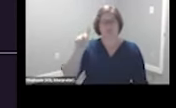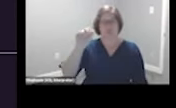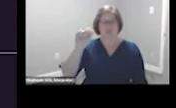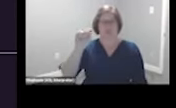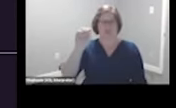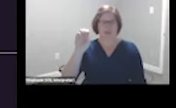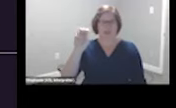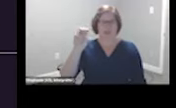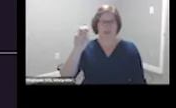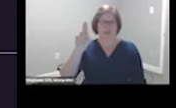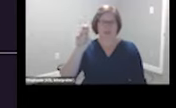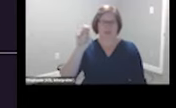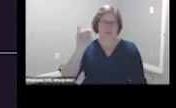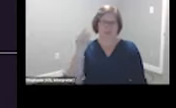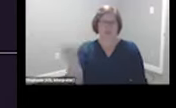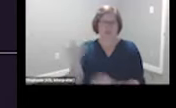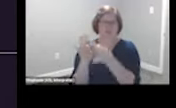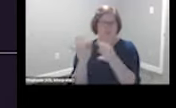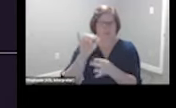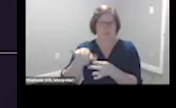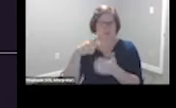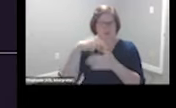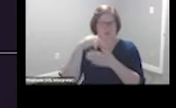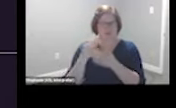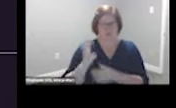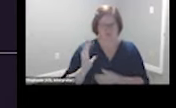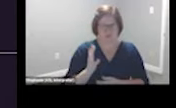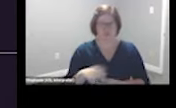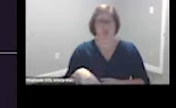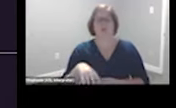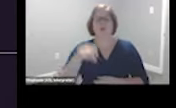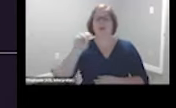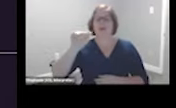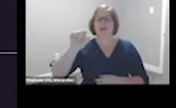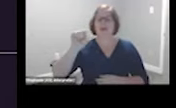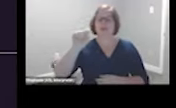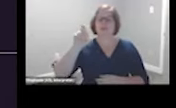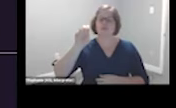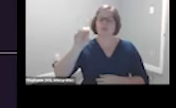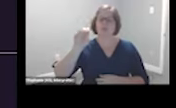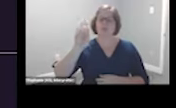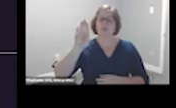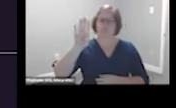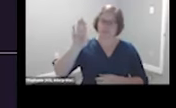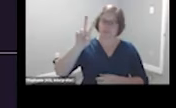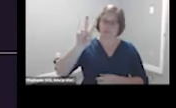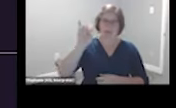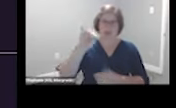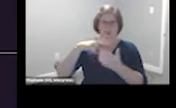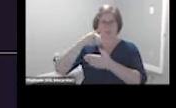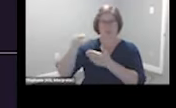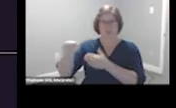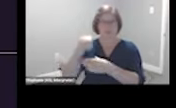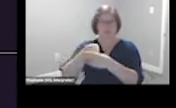well as Astro BVI, which is a project in South America, and the British Science Festival. And we've also been invited